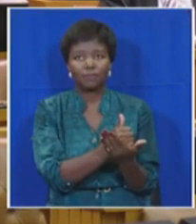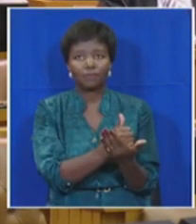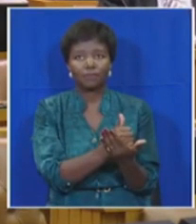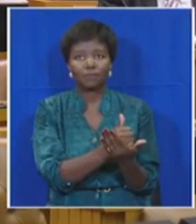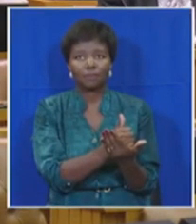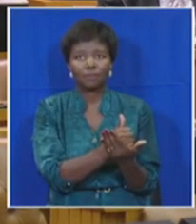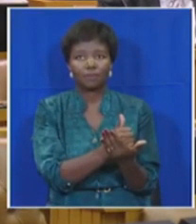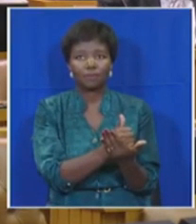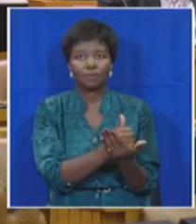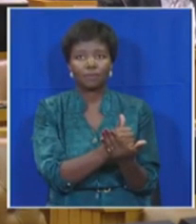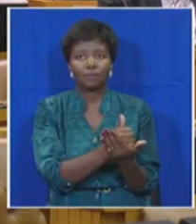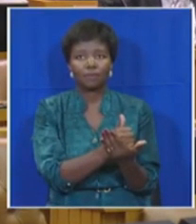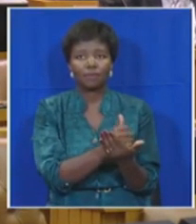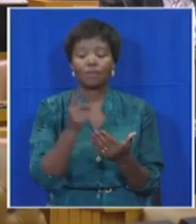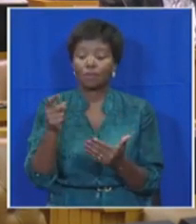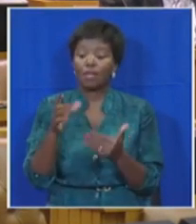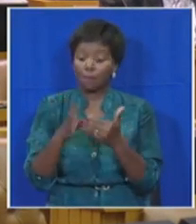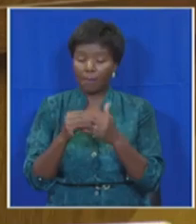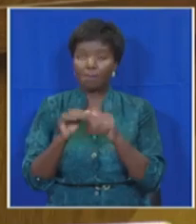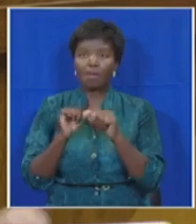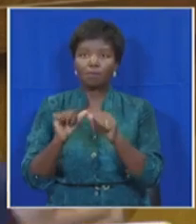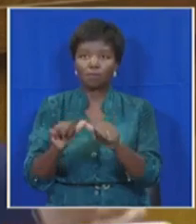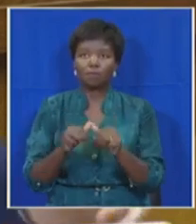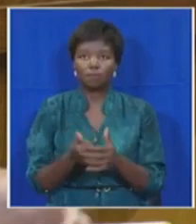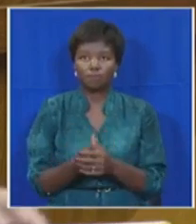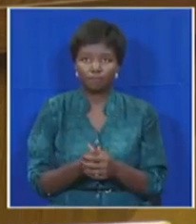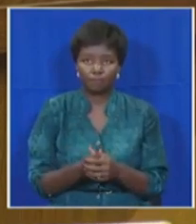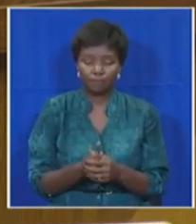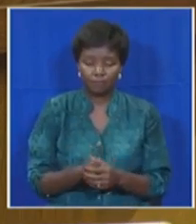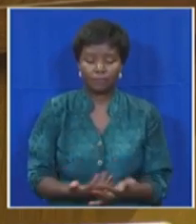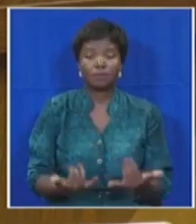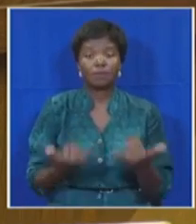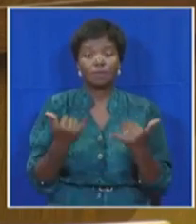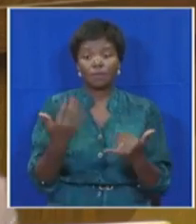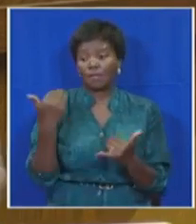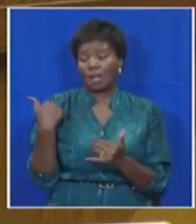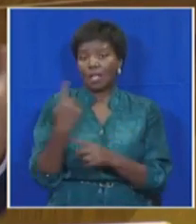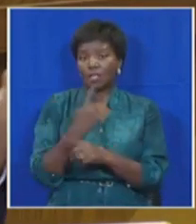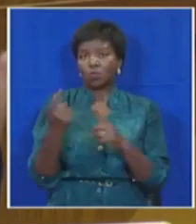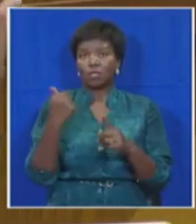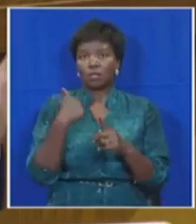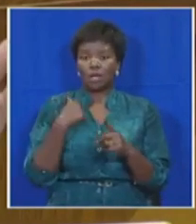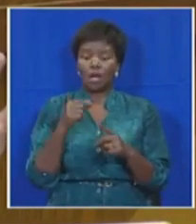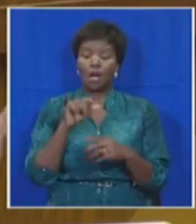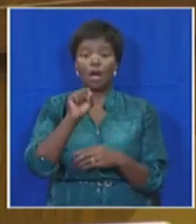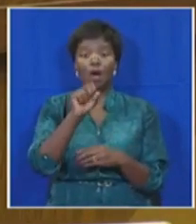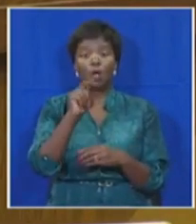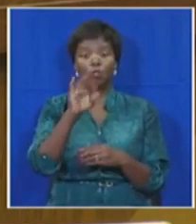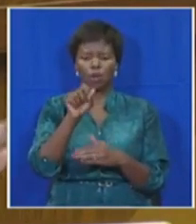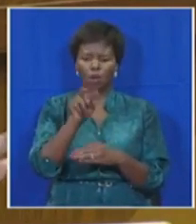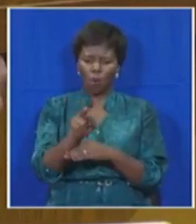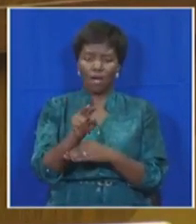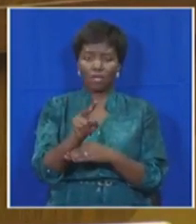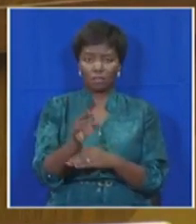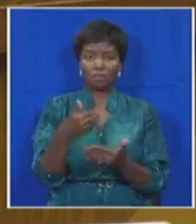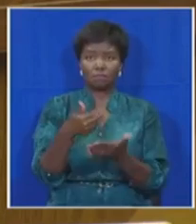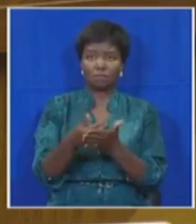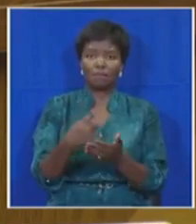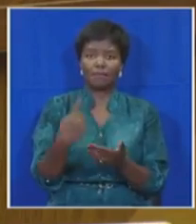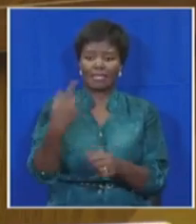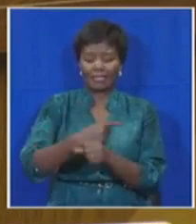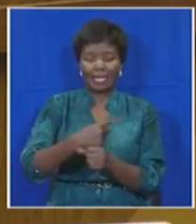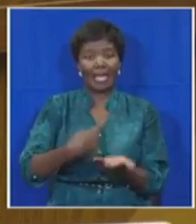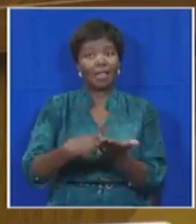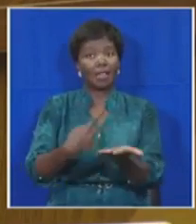Honorable Steenhuisen, continue. Analysts watching the SONA of last week have been debating for days while the president giggled like